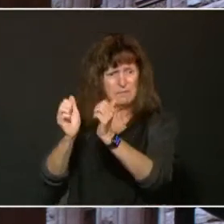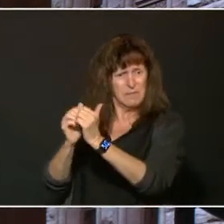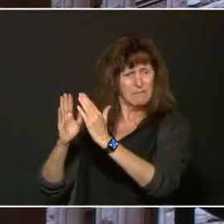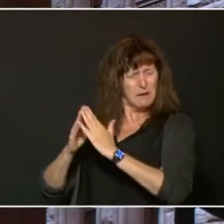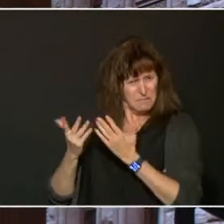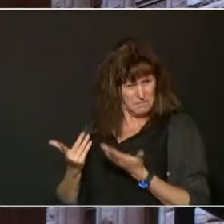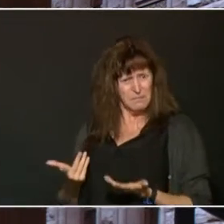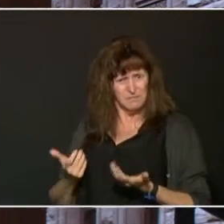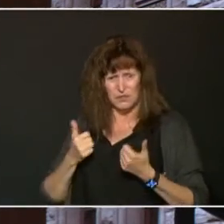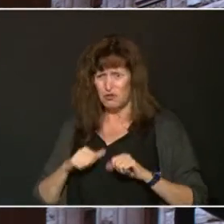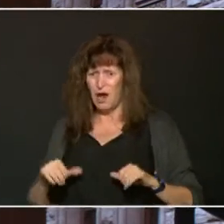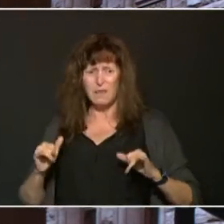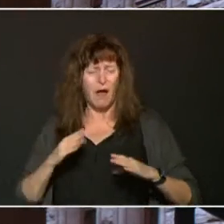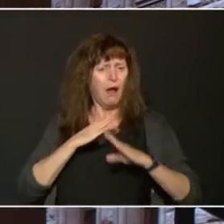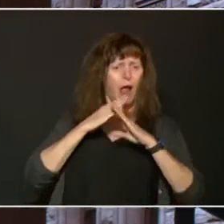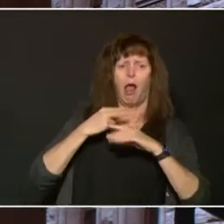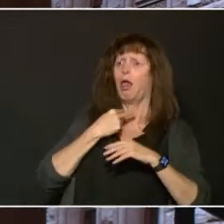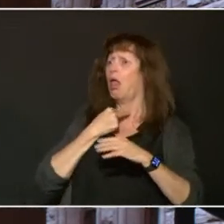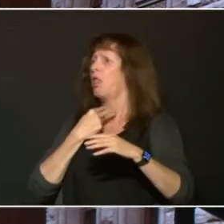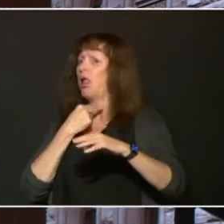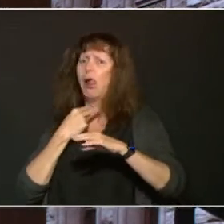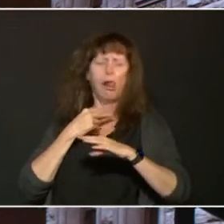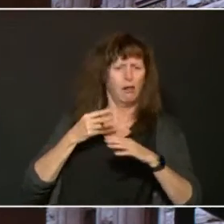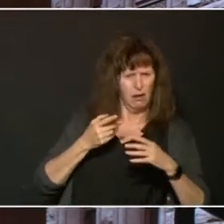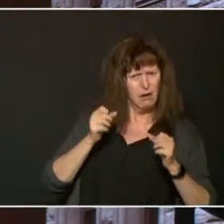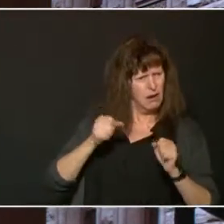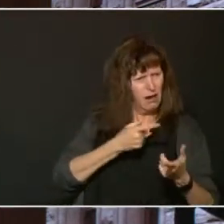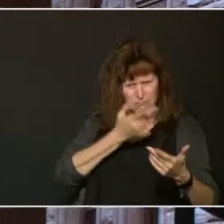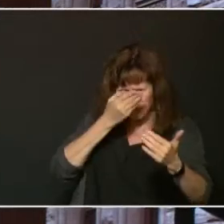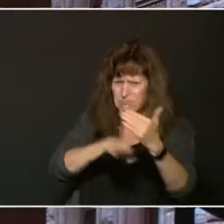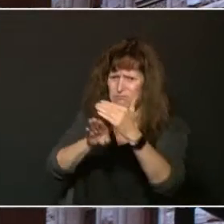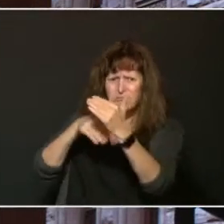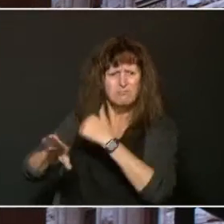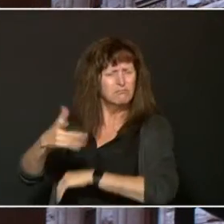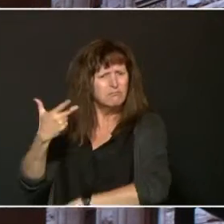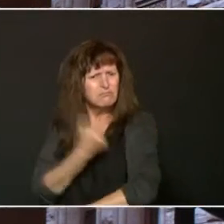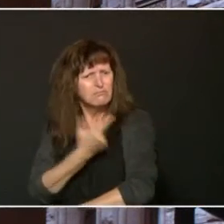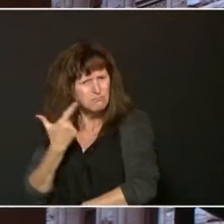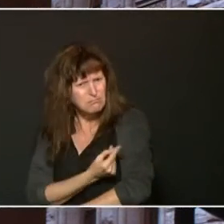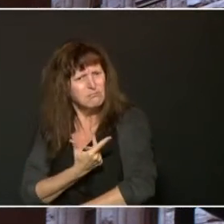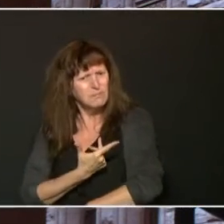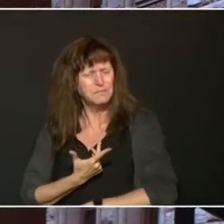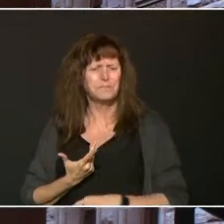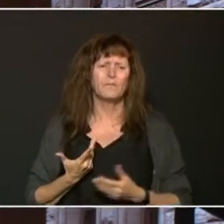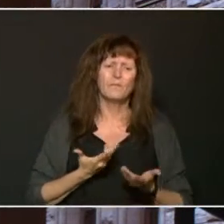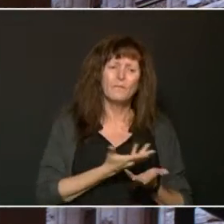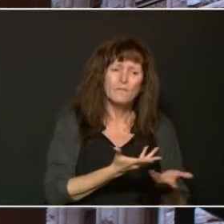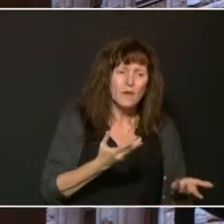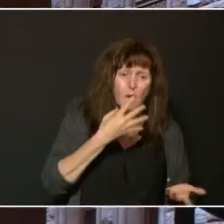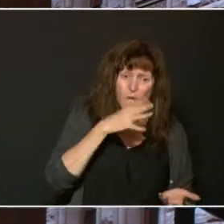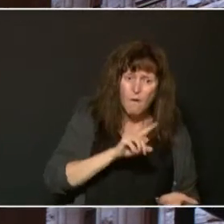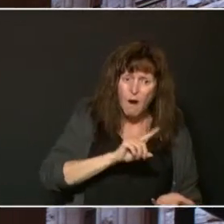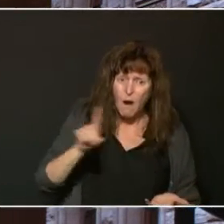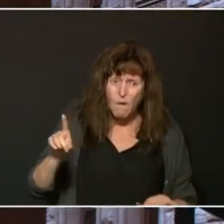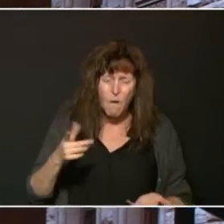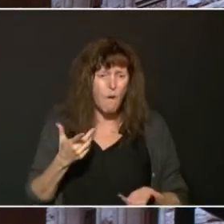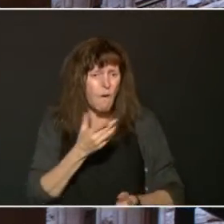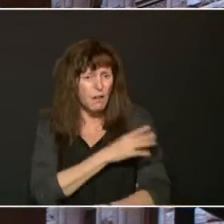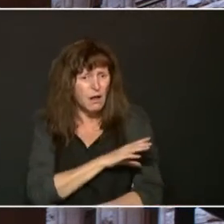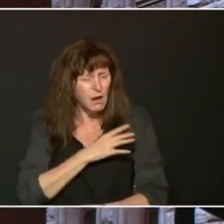possible to someone getting the vaccine. And for someone who doesn't want to go to a mass immunization clinic, you can go see your local